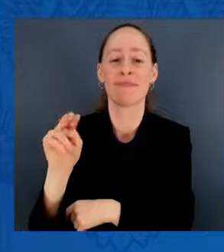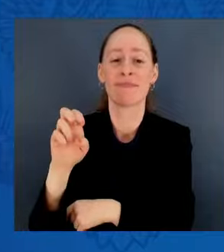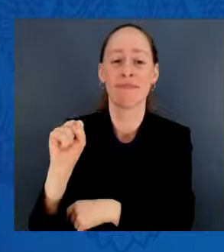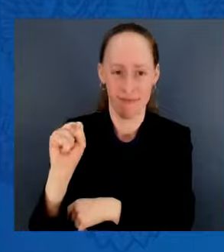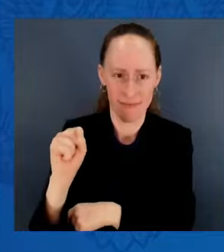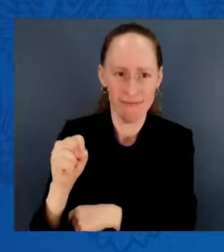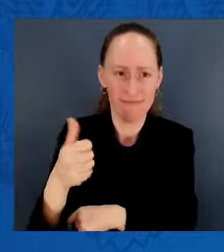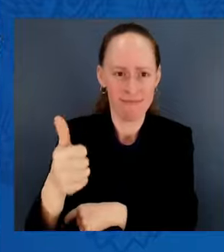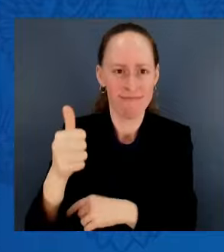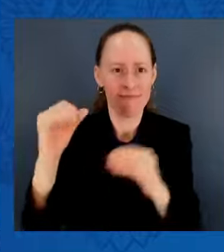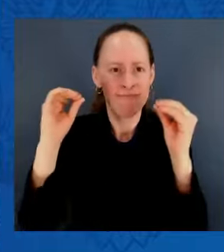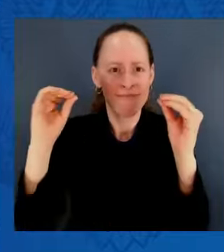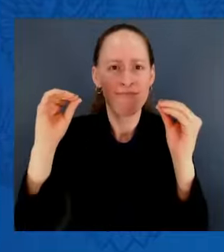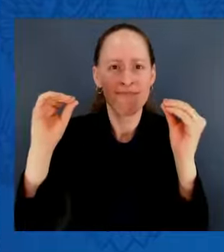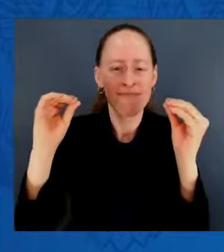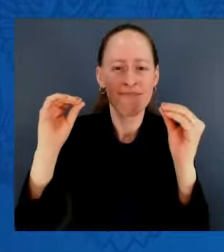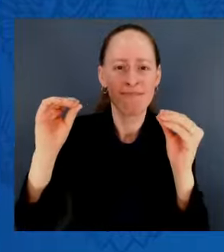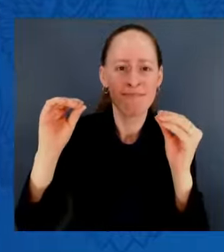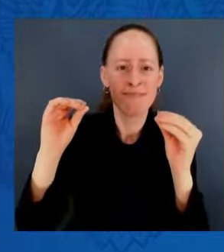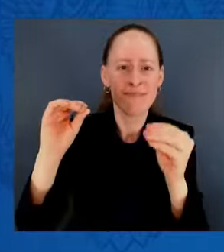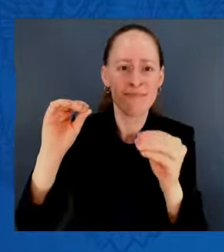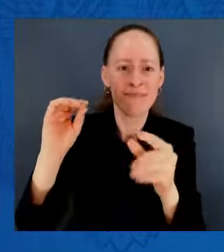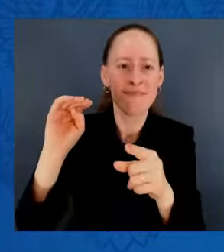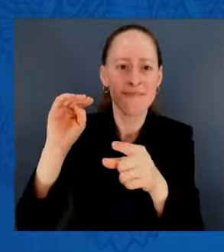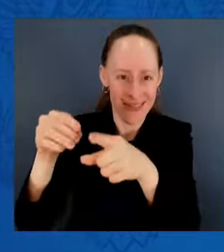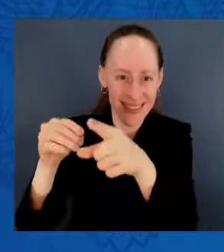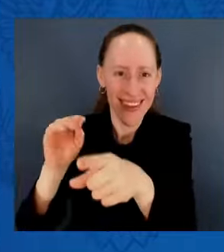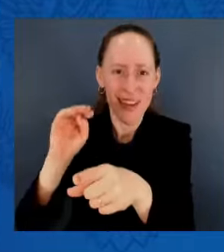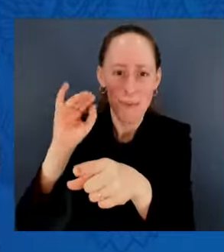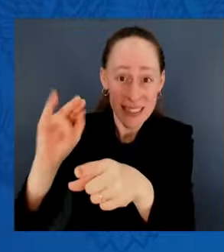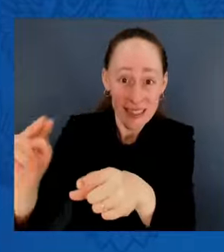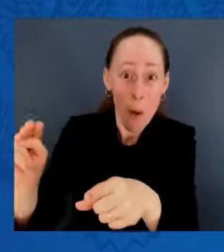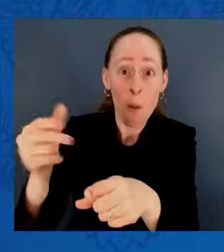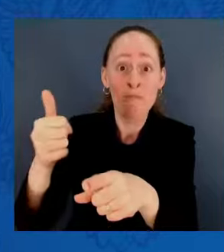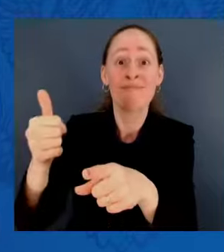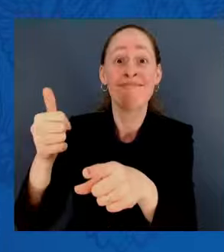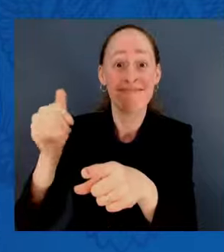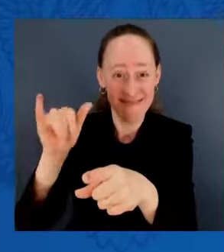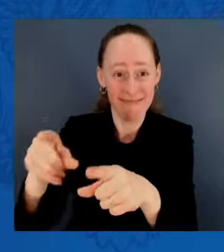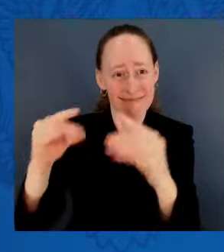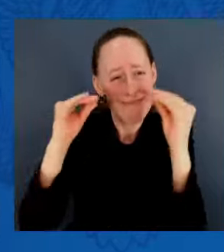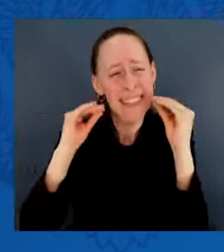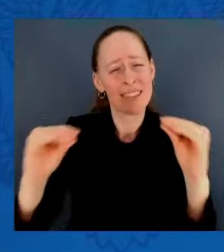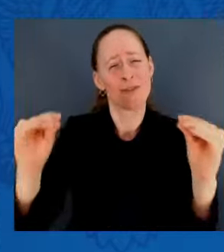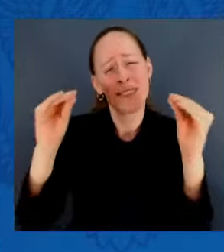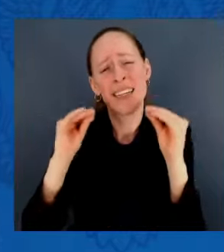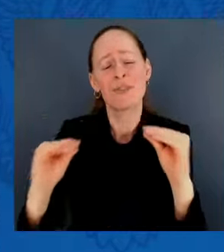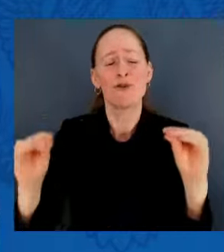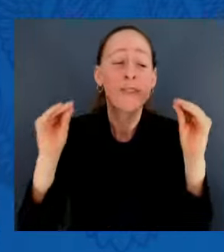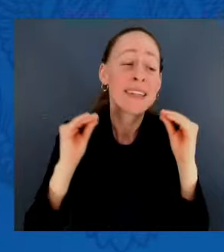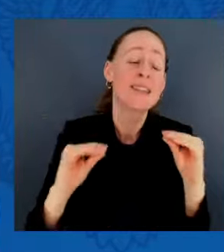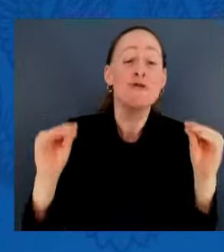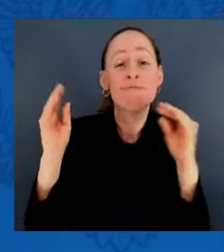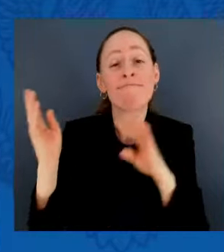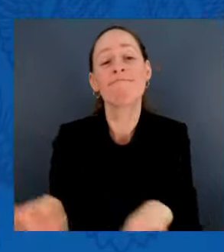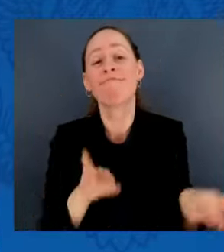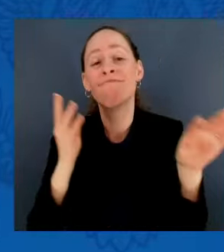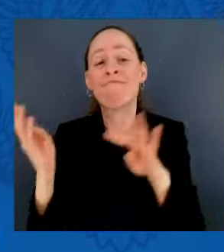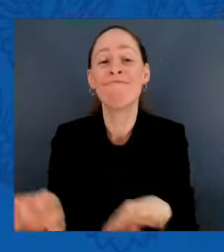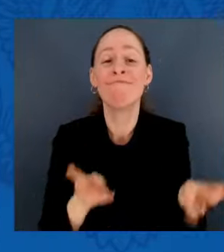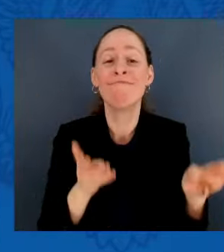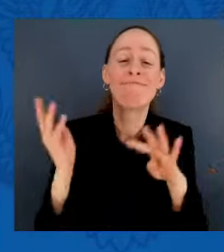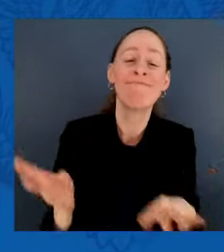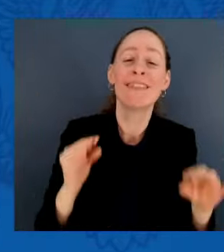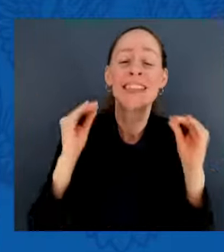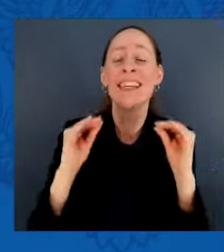He's educated hundreds of students so they can go to college. Now he's able to help, after debt forgiveness, get his own daughter to